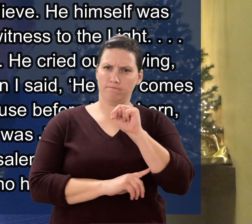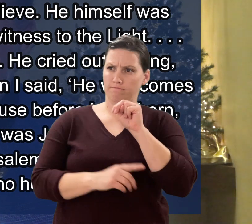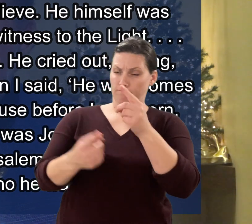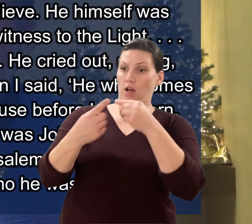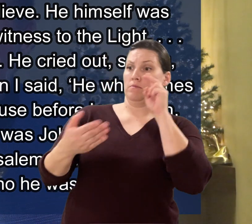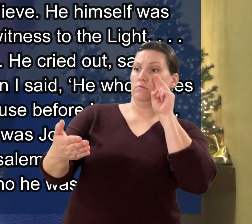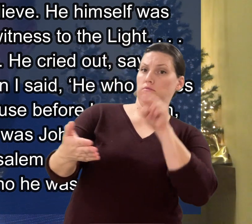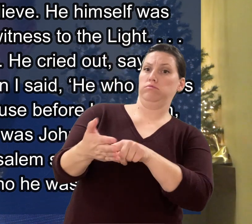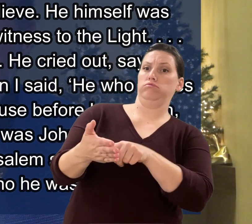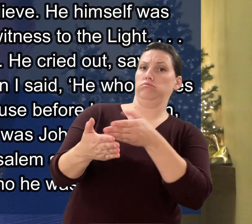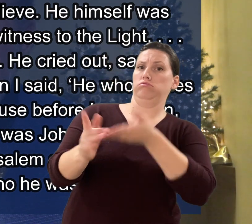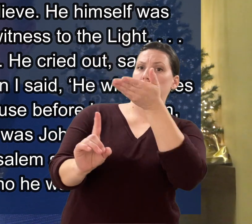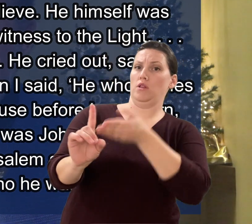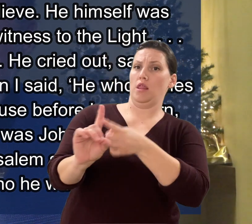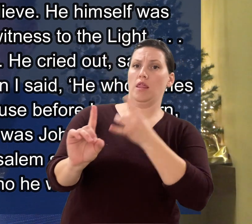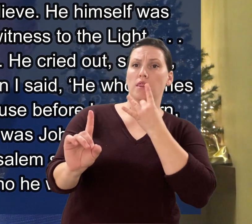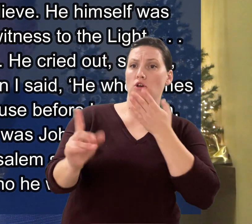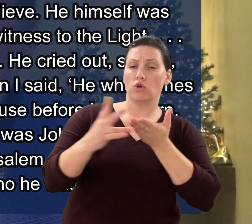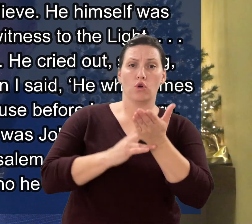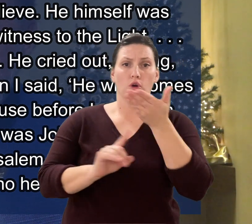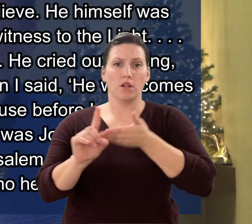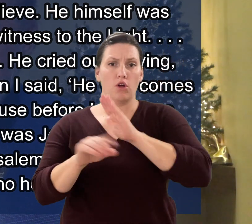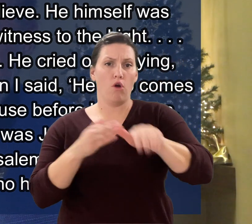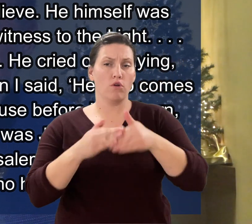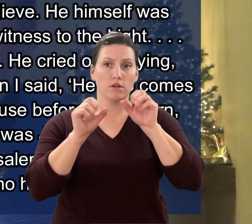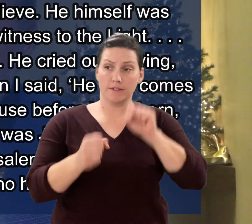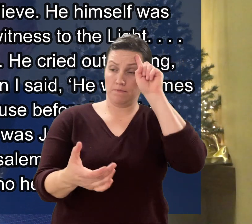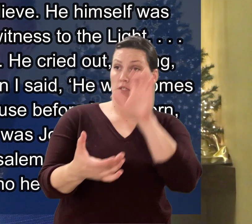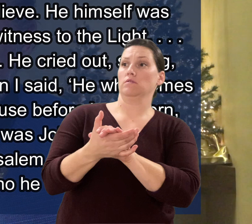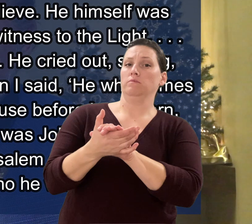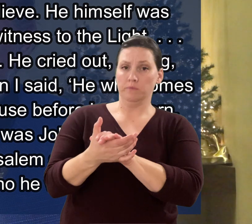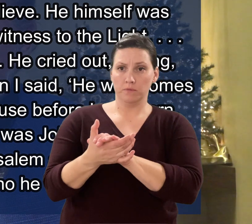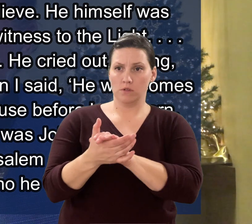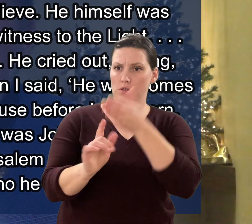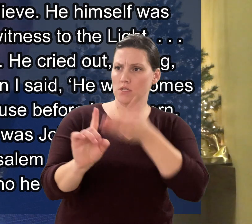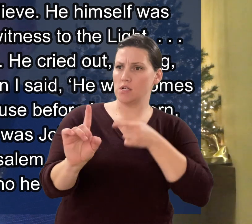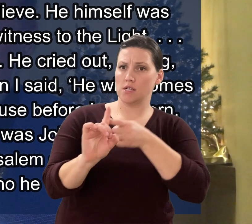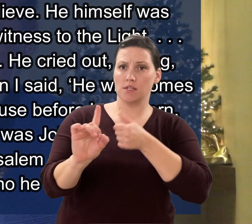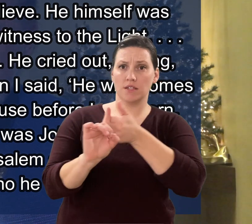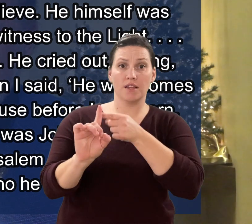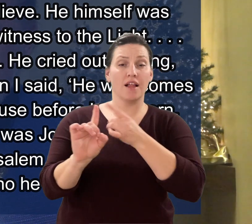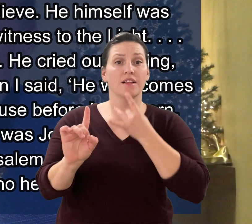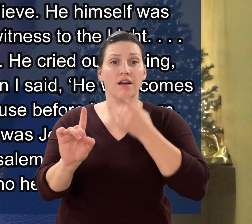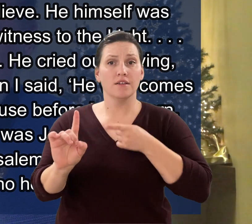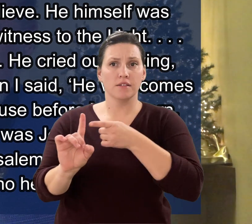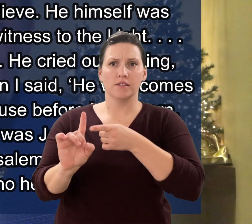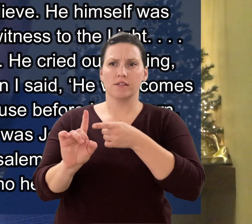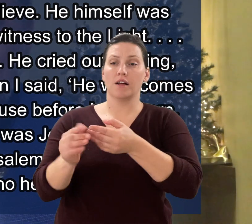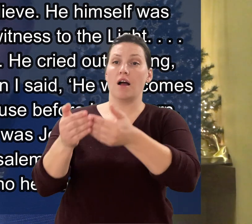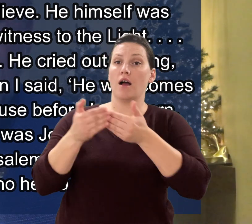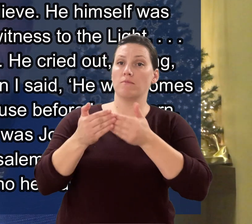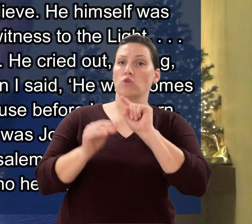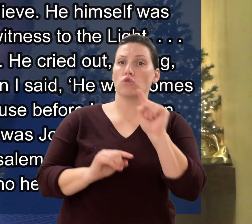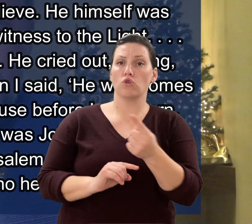witness concerning that light, so that through him all might believe. He himself was not the light. He